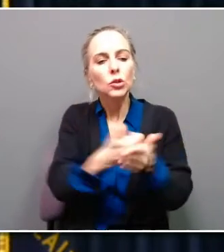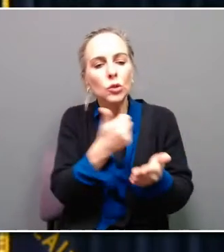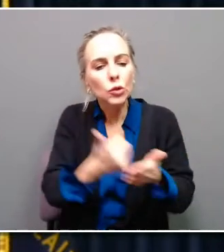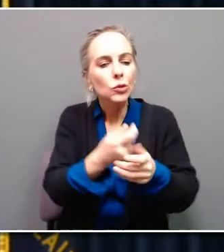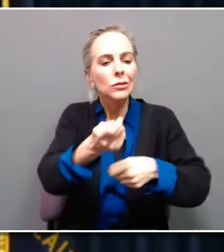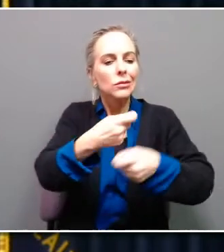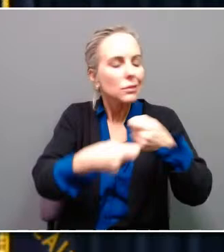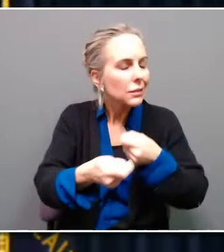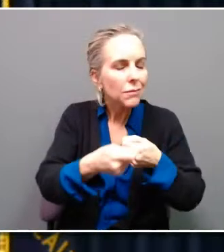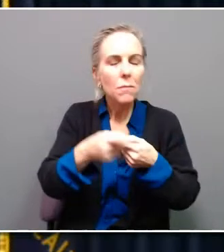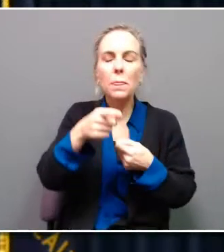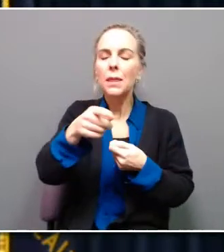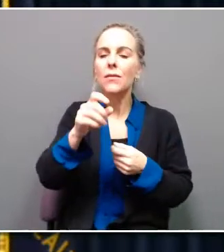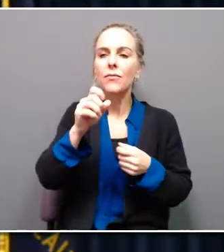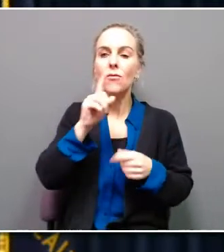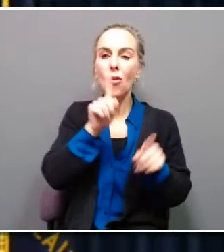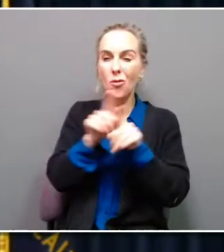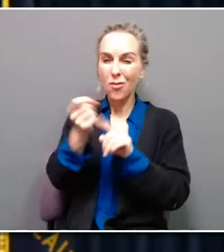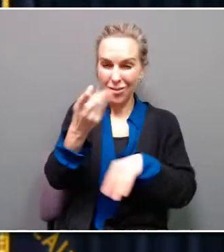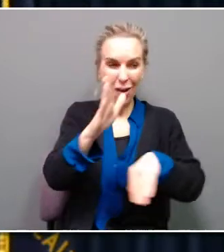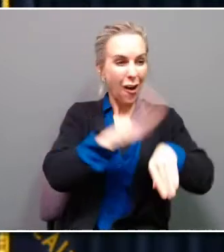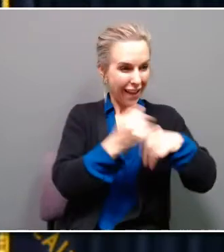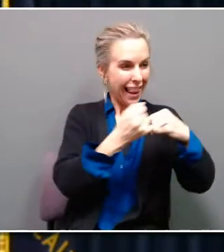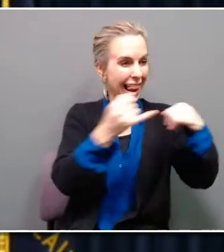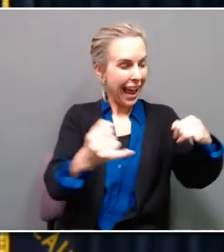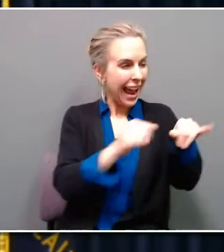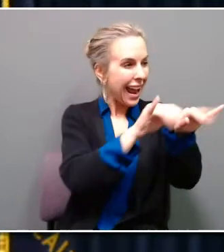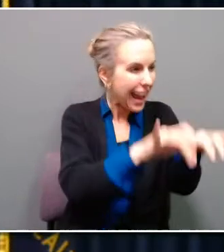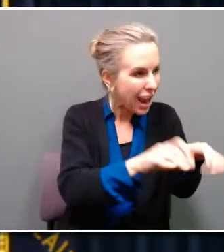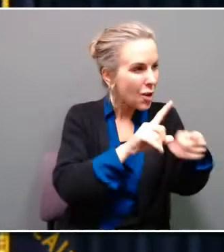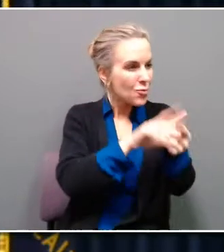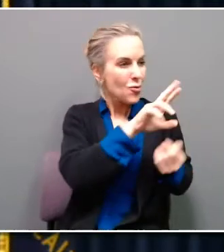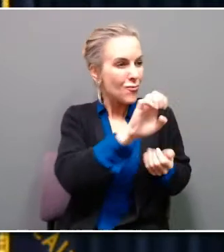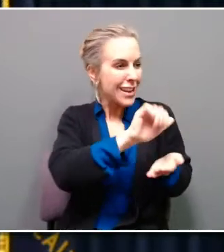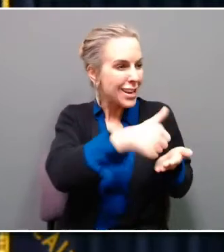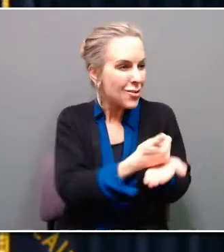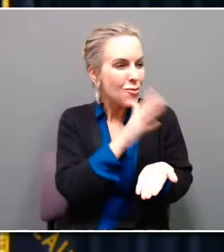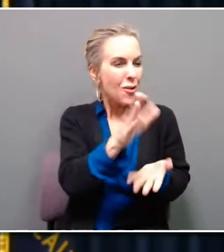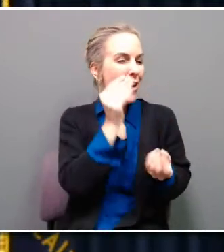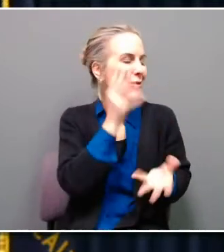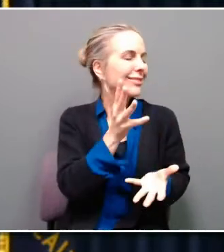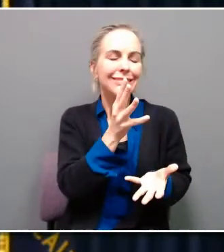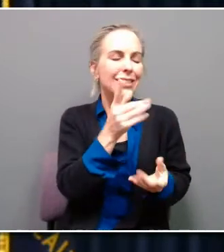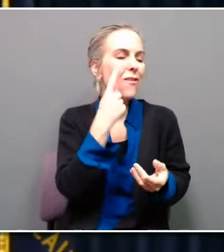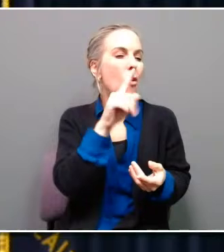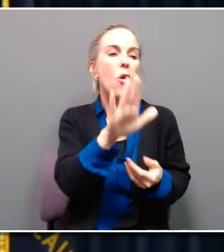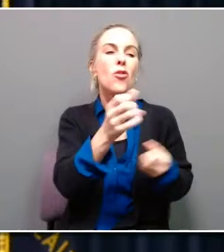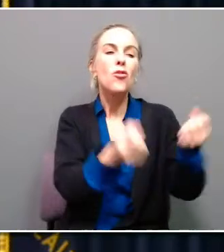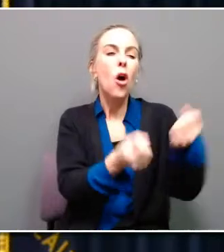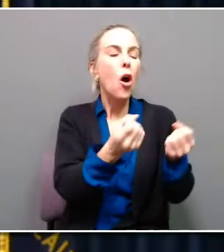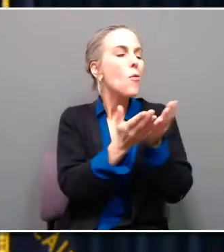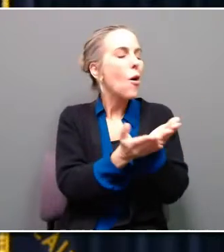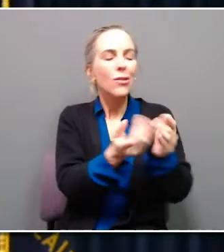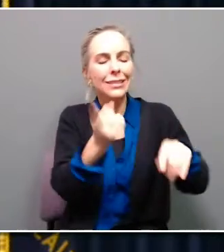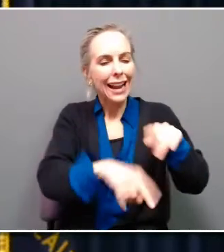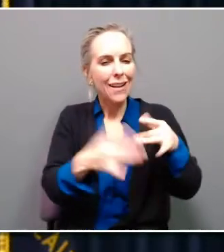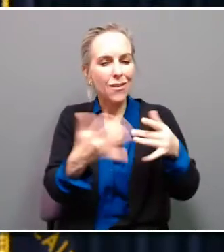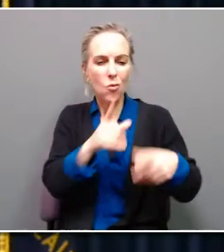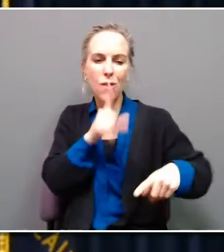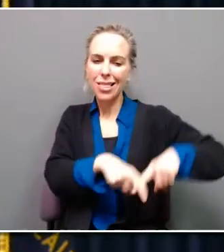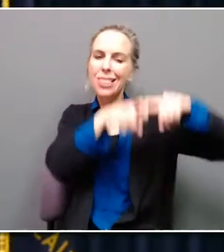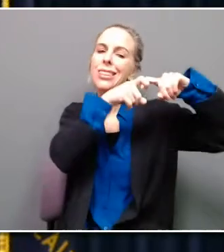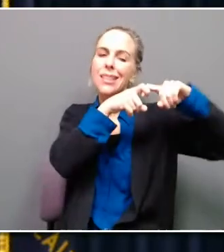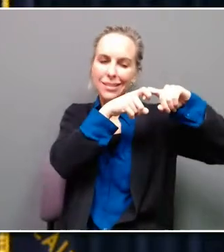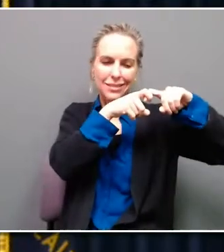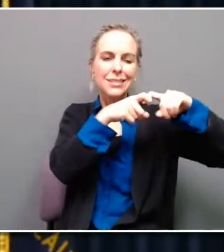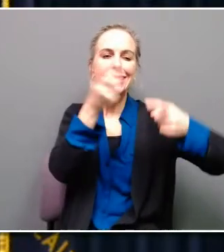renewal will also be down. The good news is the following week, batches of county clerks will resume services